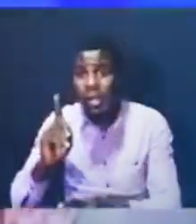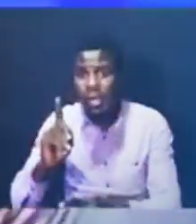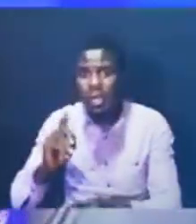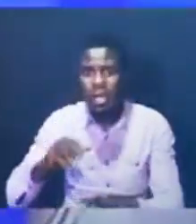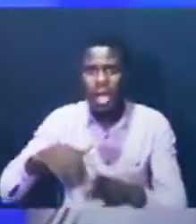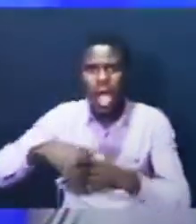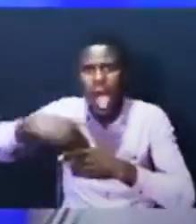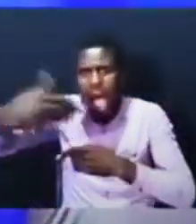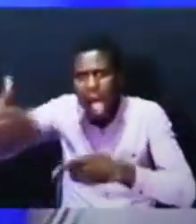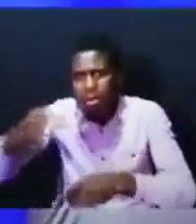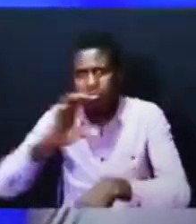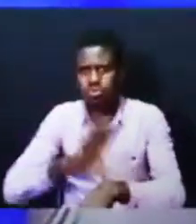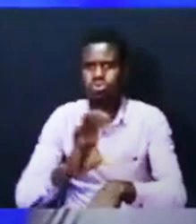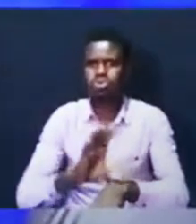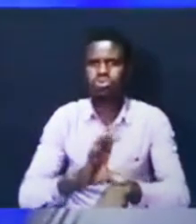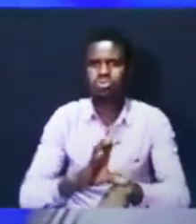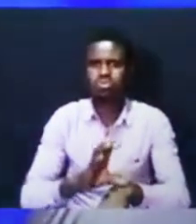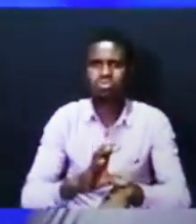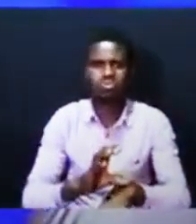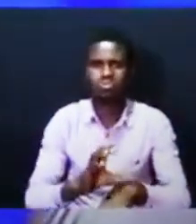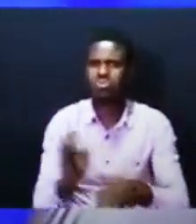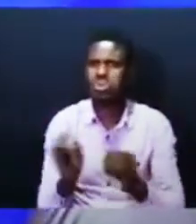outside the church. Now